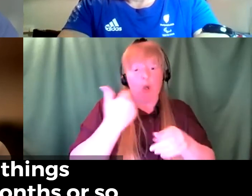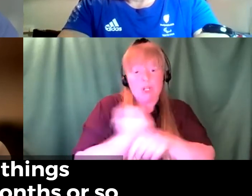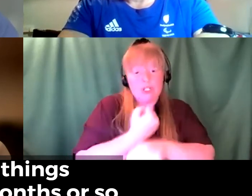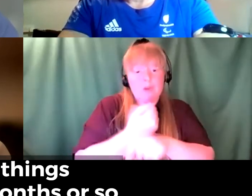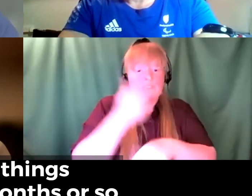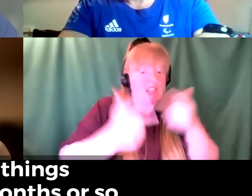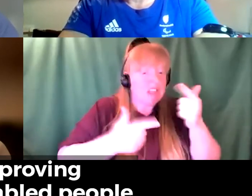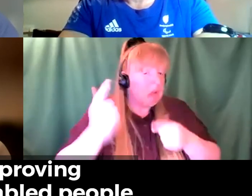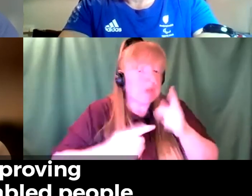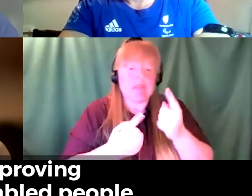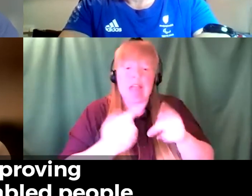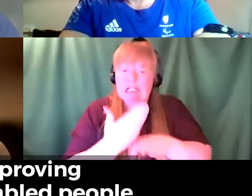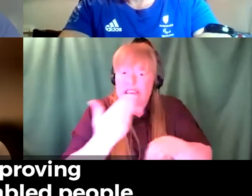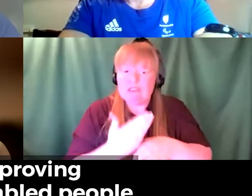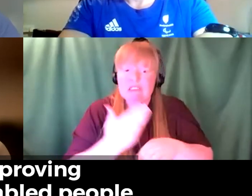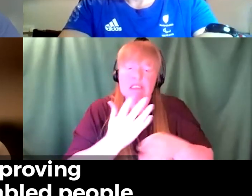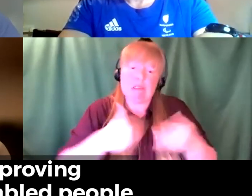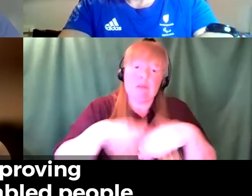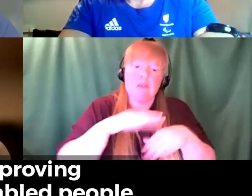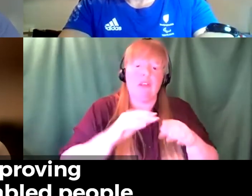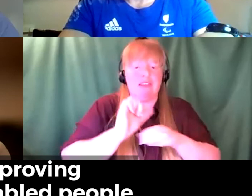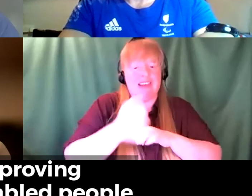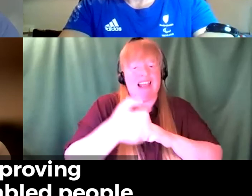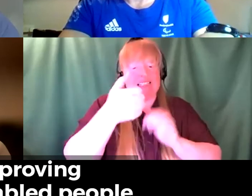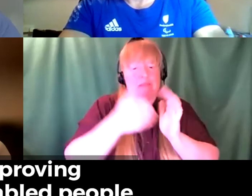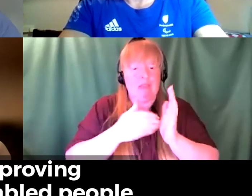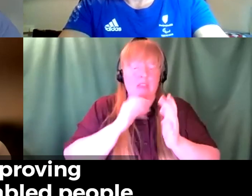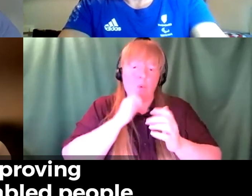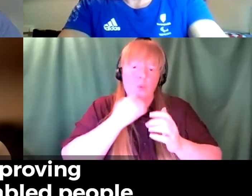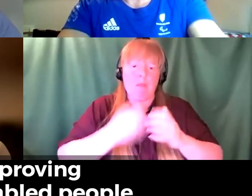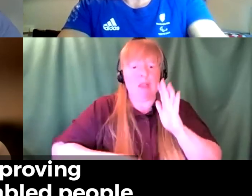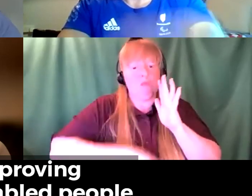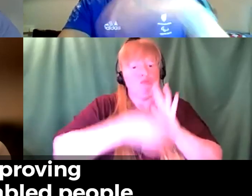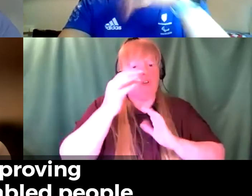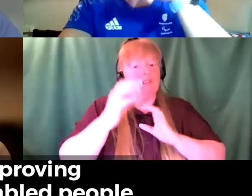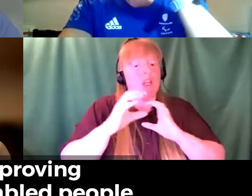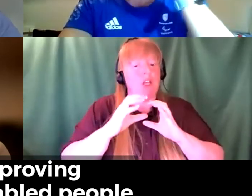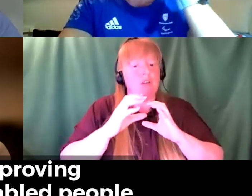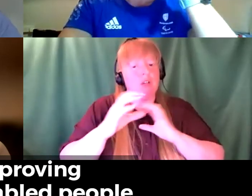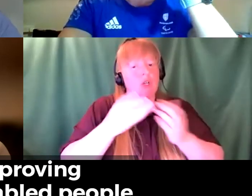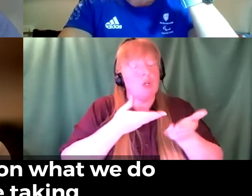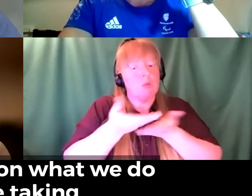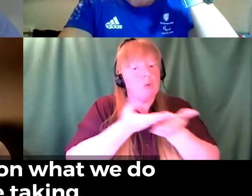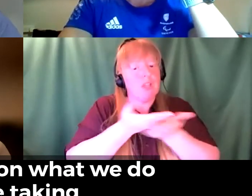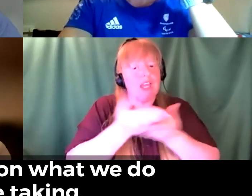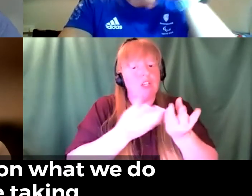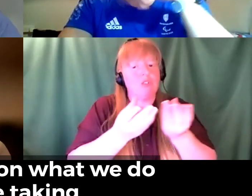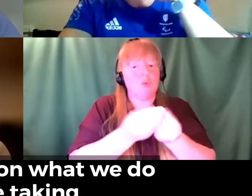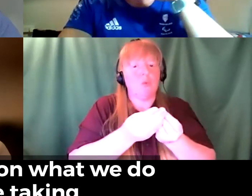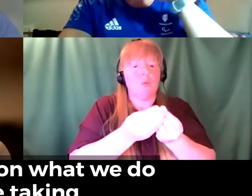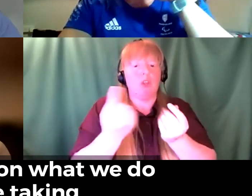the next 6 months or so that's going to see us improving communication with the disabled people we work